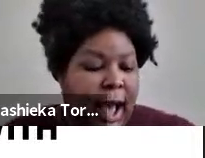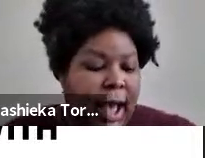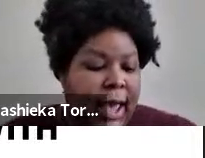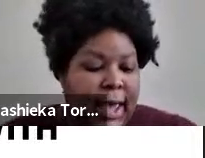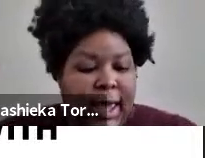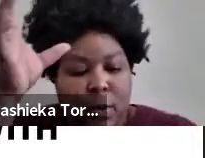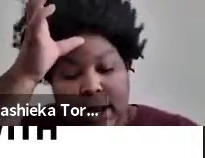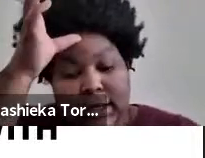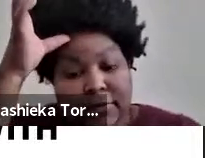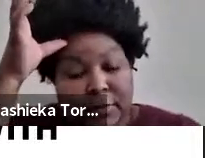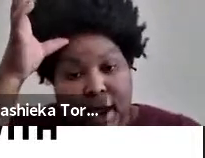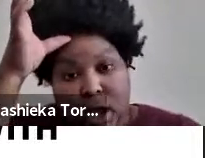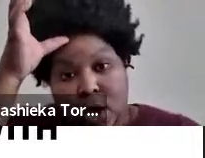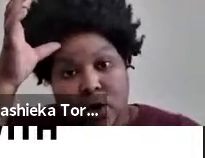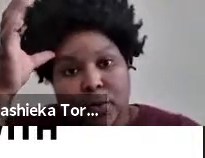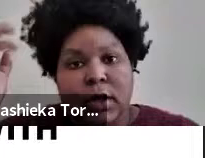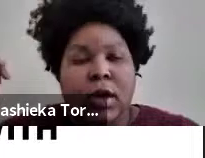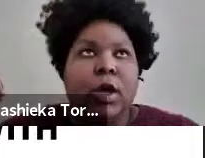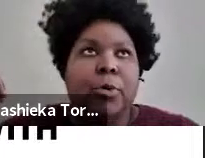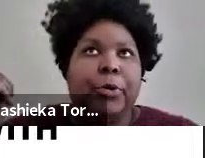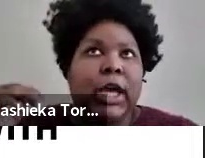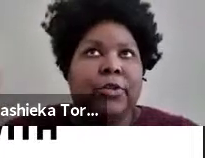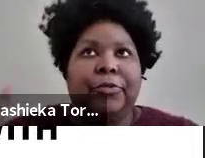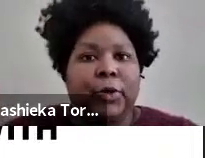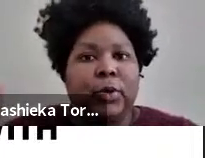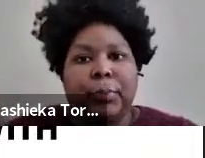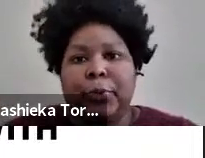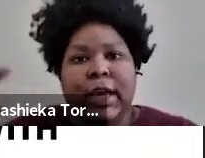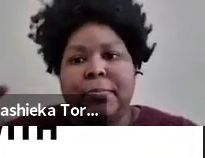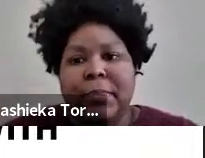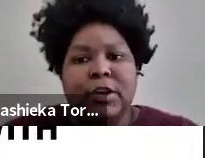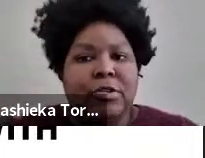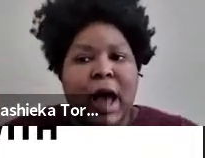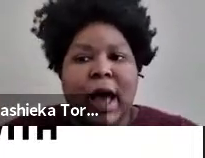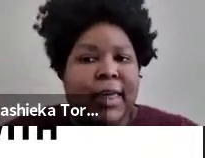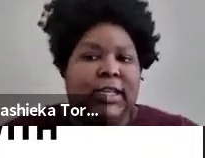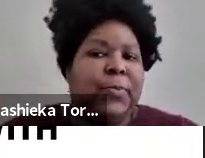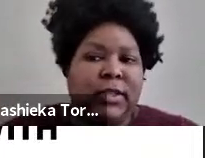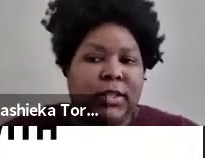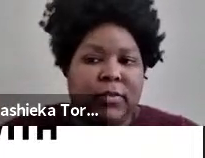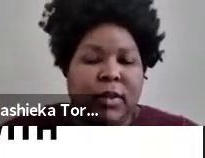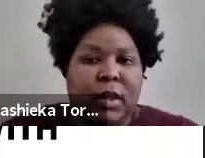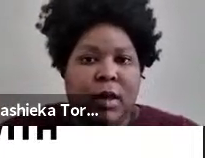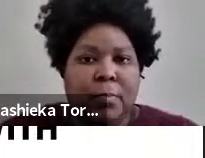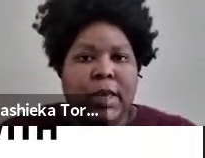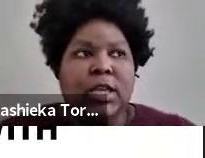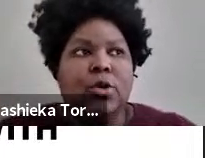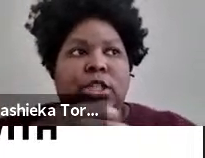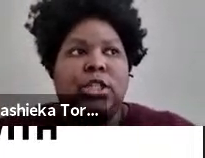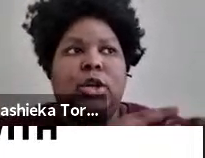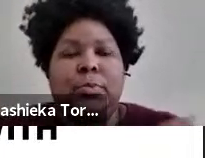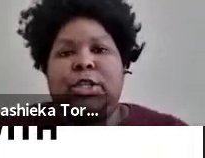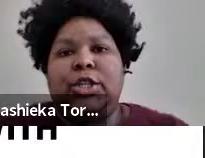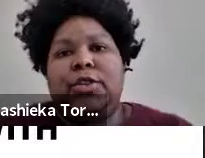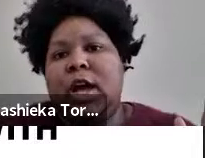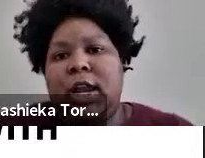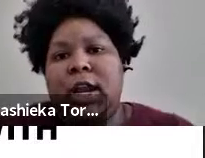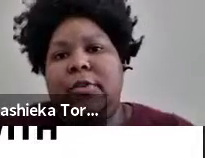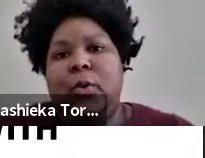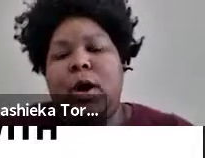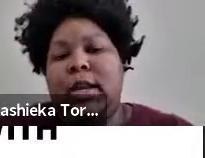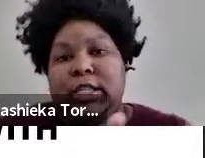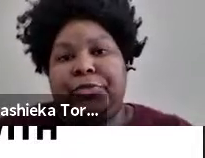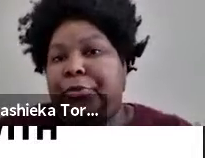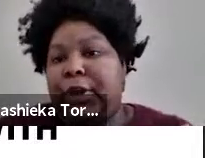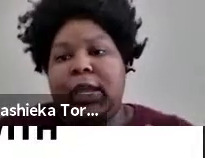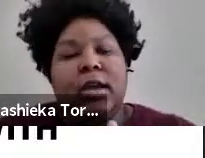vegetables. Where I lived back home, pre-cut fruit and pre-cut meat are not that expensive. Meat, you can just go to the butcher, they'll cut it